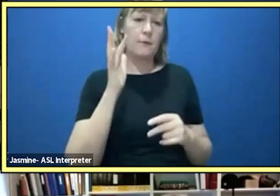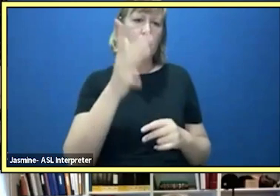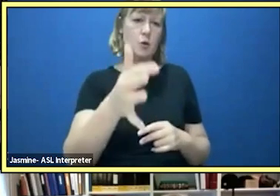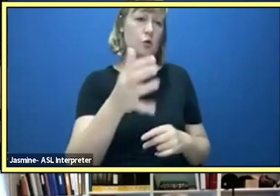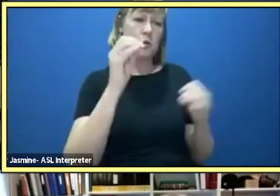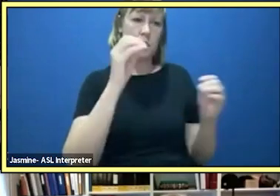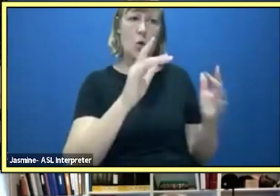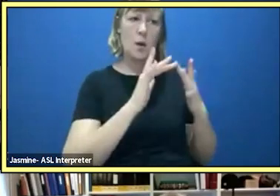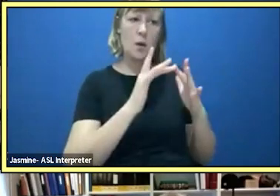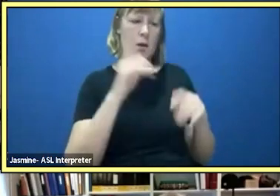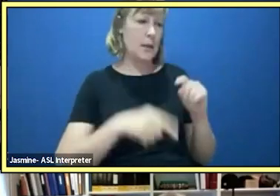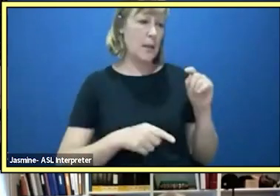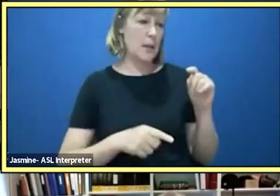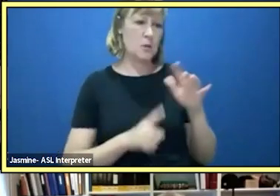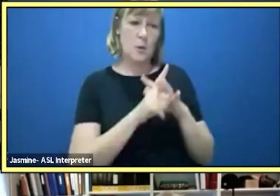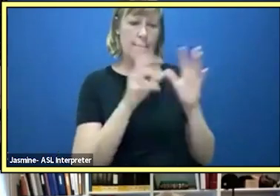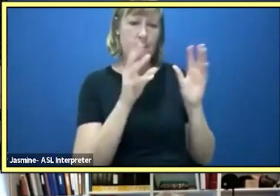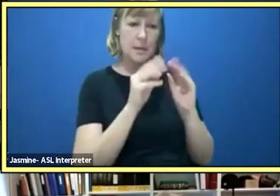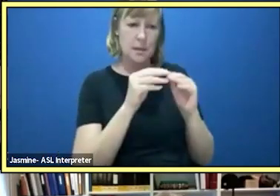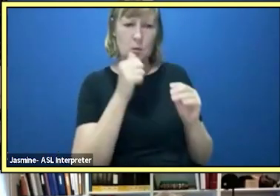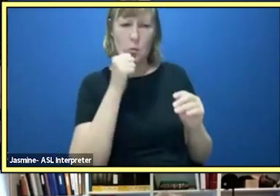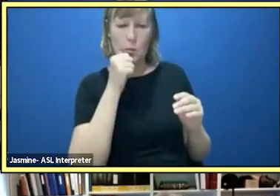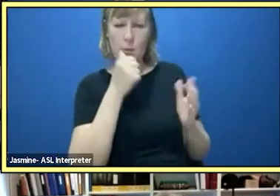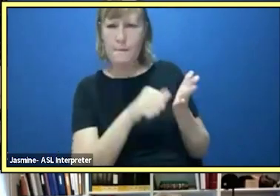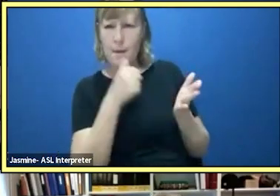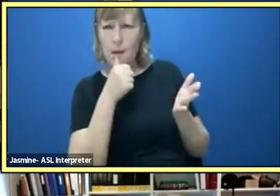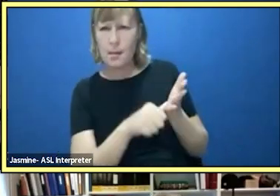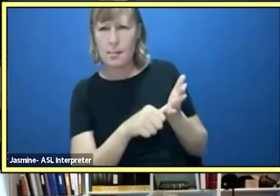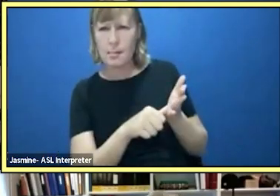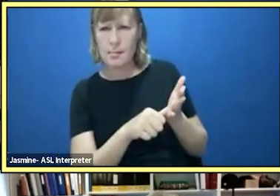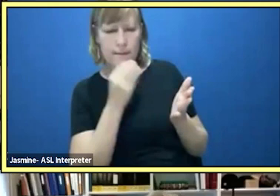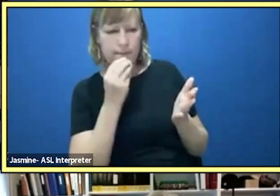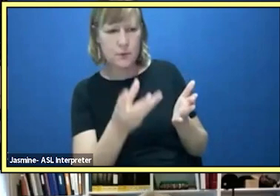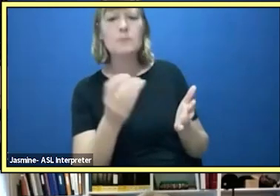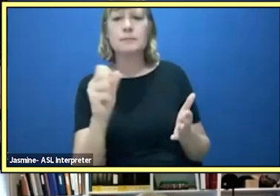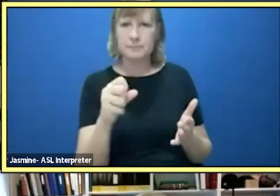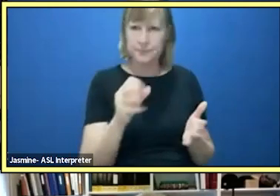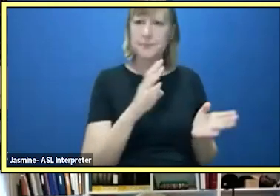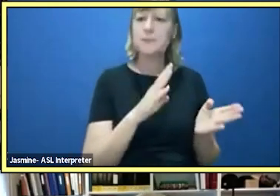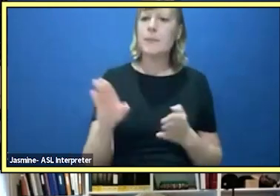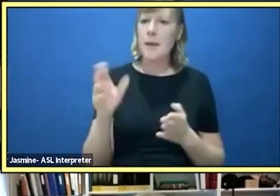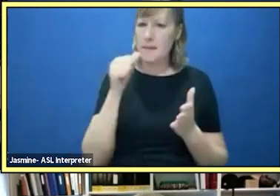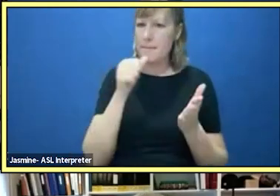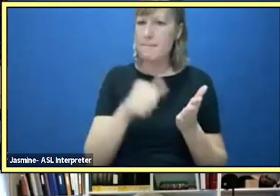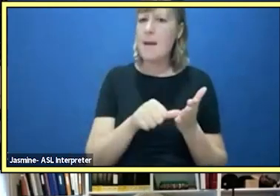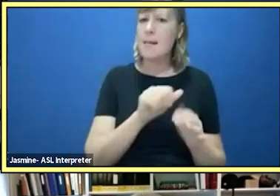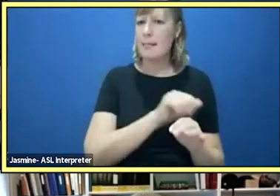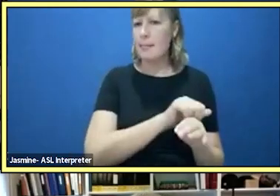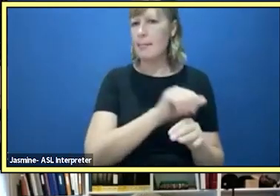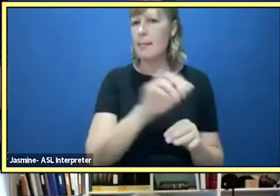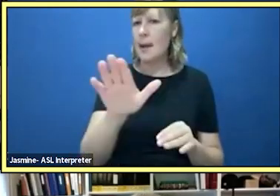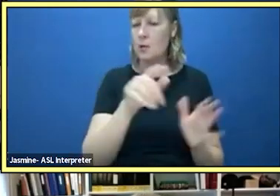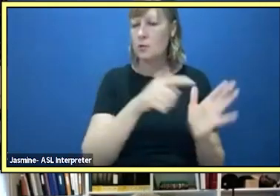info? Yes, we are planning on doing a mailing on a lot of the changes. And